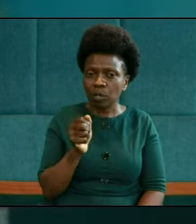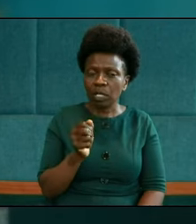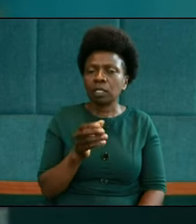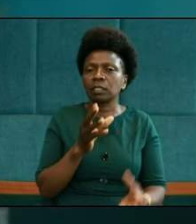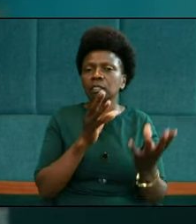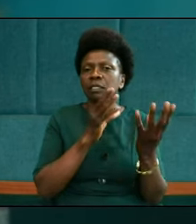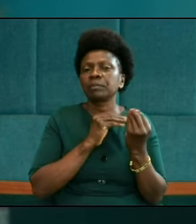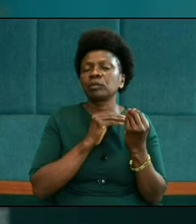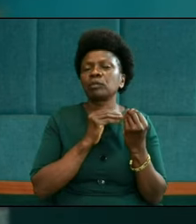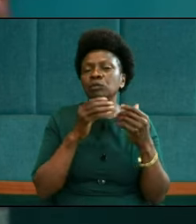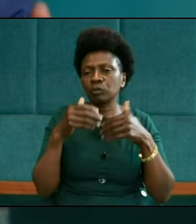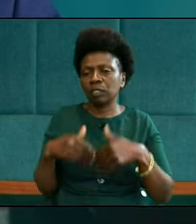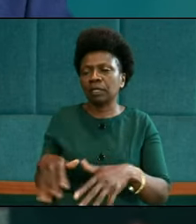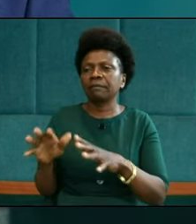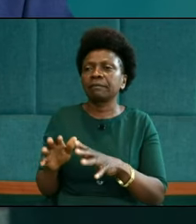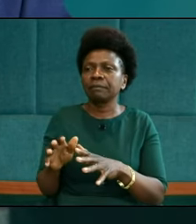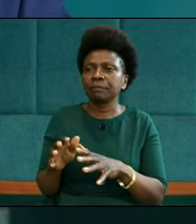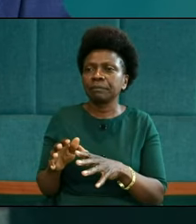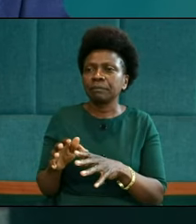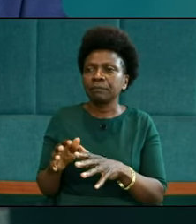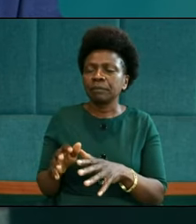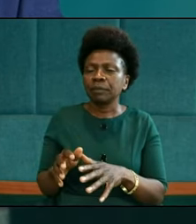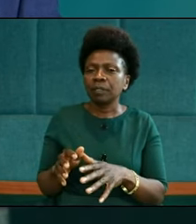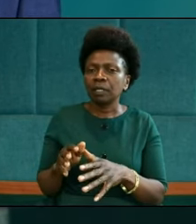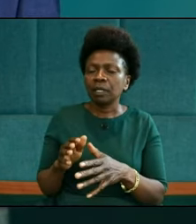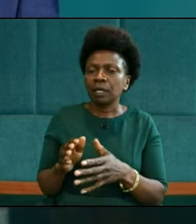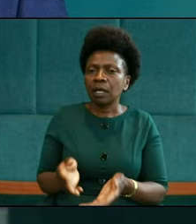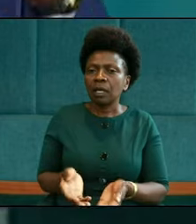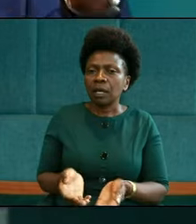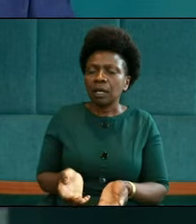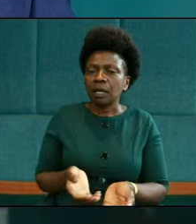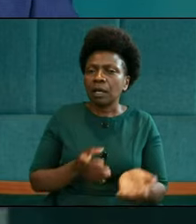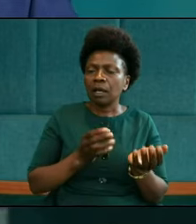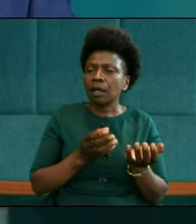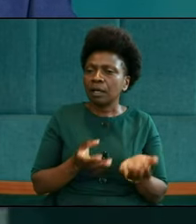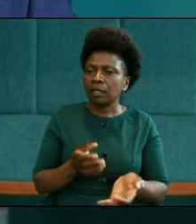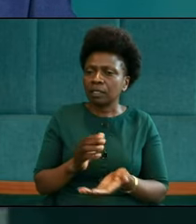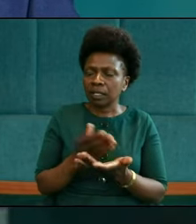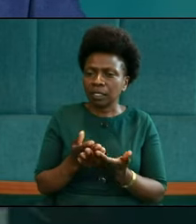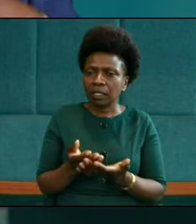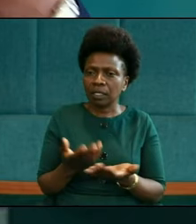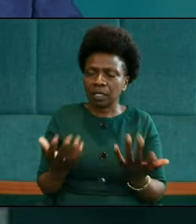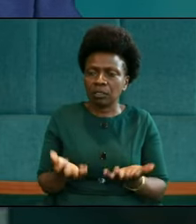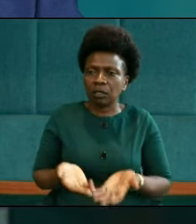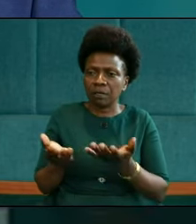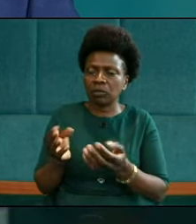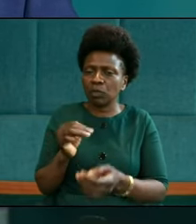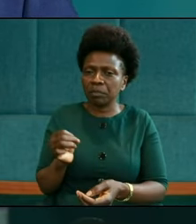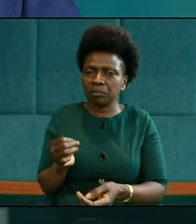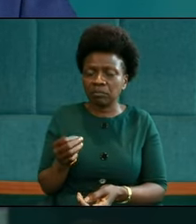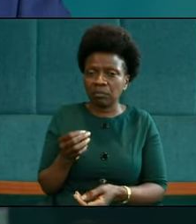leave. A certain package is given to him. I just imagine that he must have